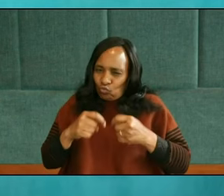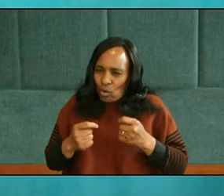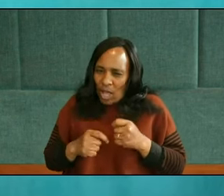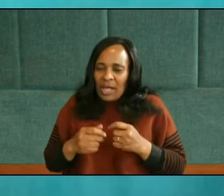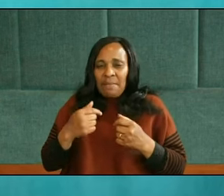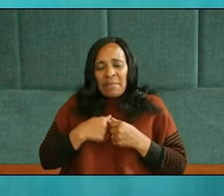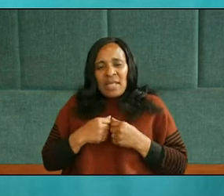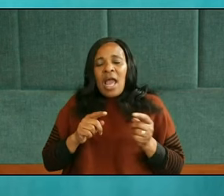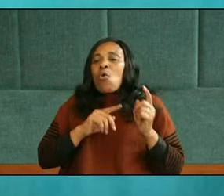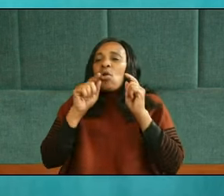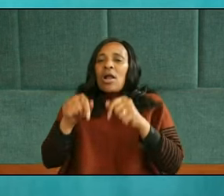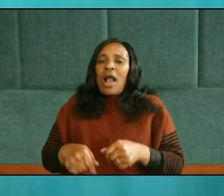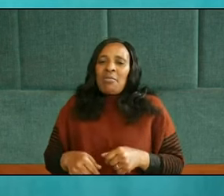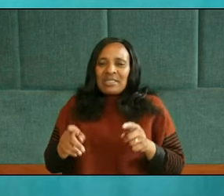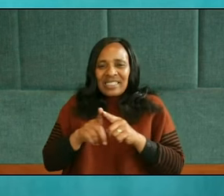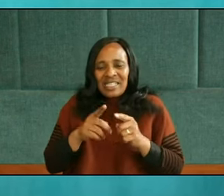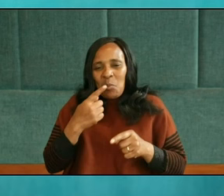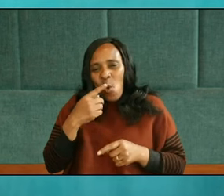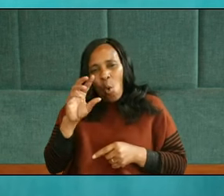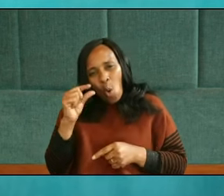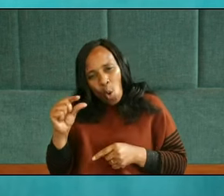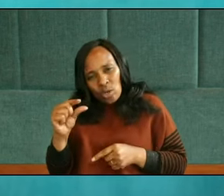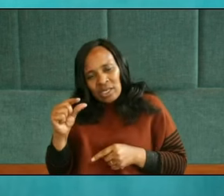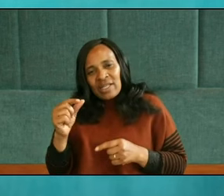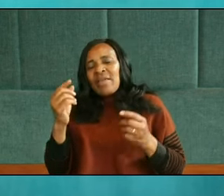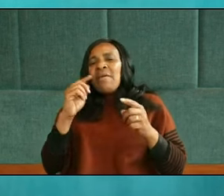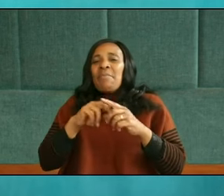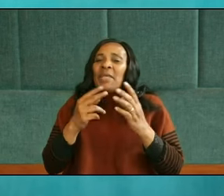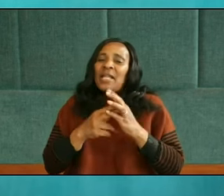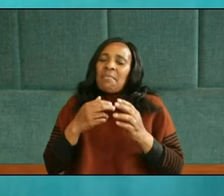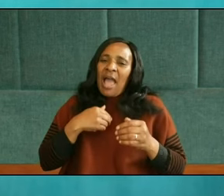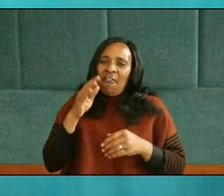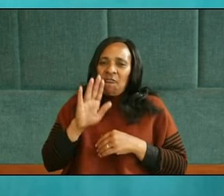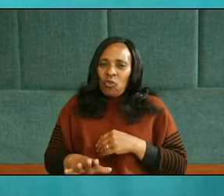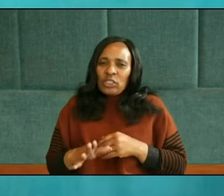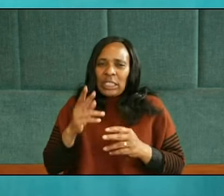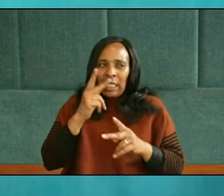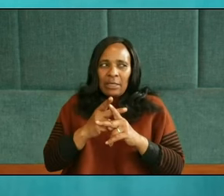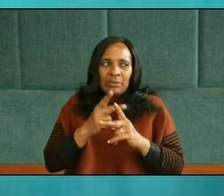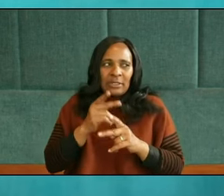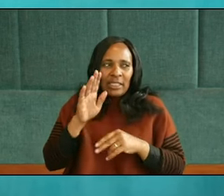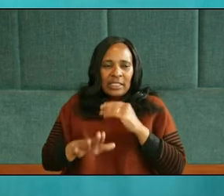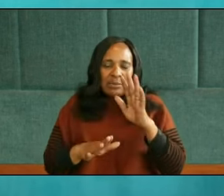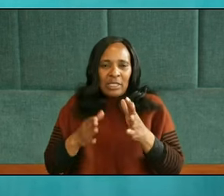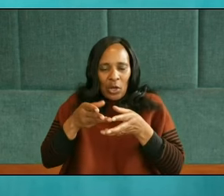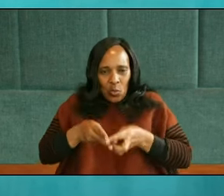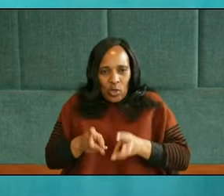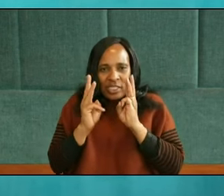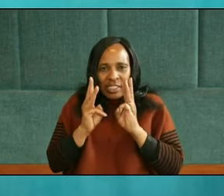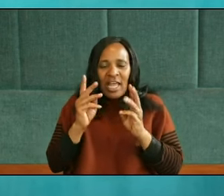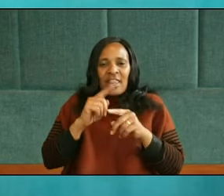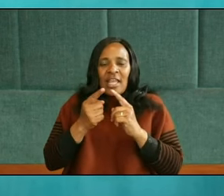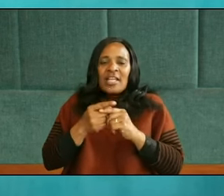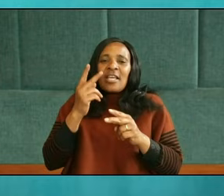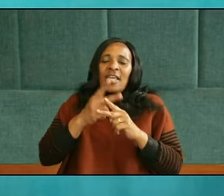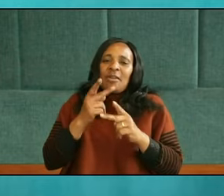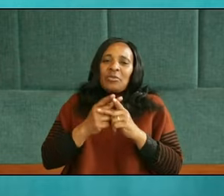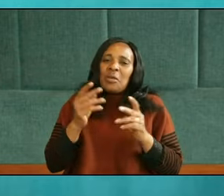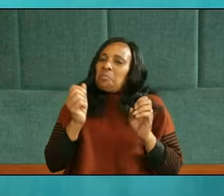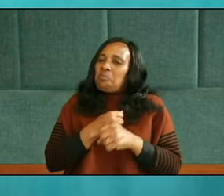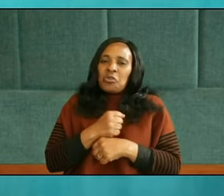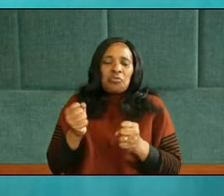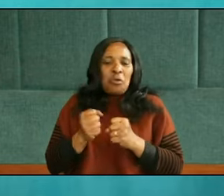I shall come forth as gold, because my foot hath kept his steps, his ways have I kept and not